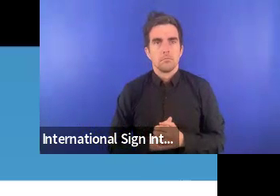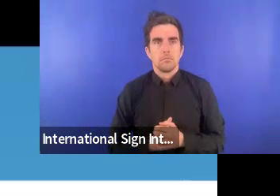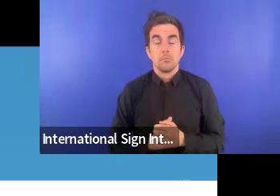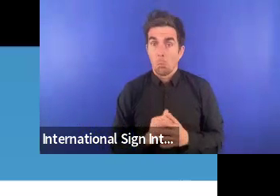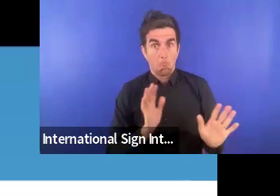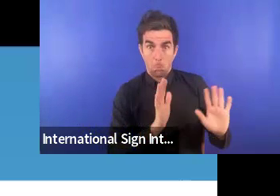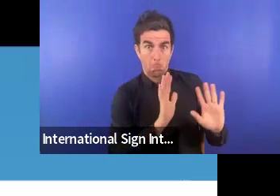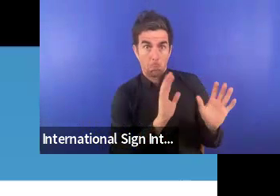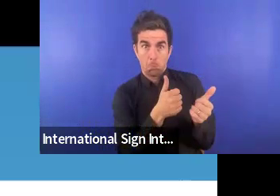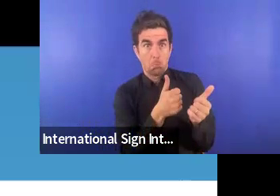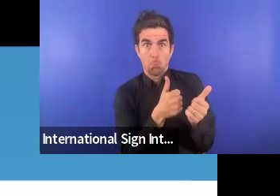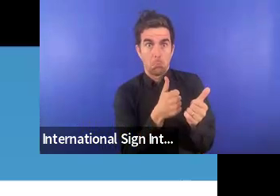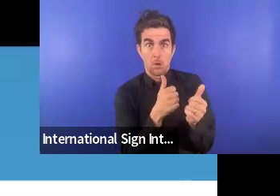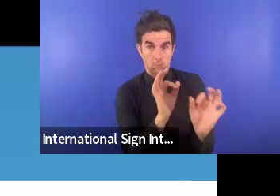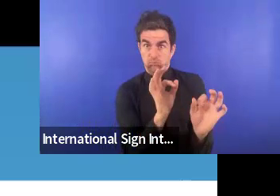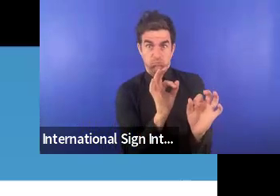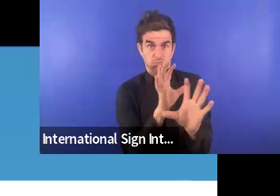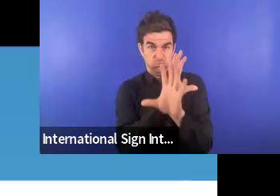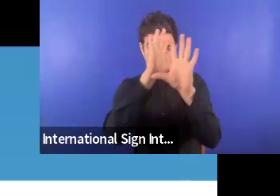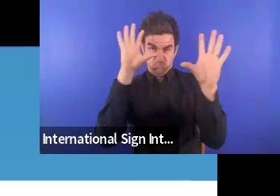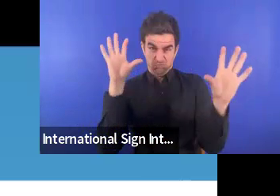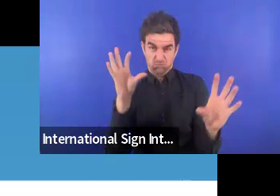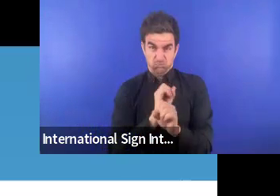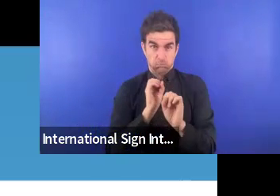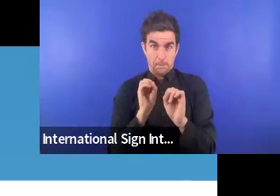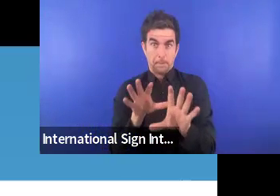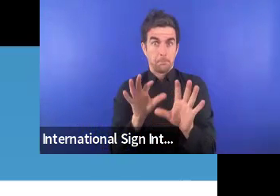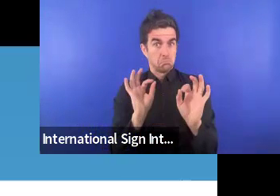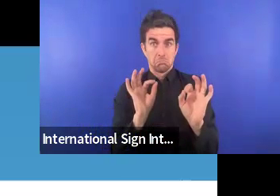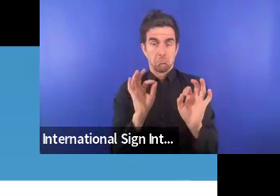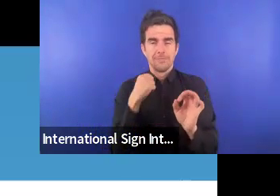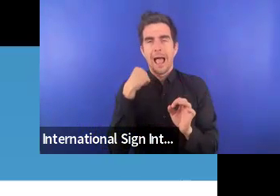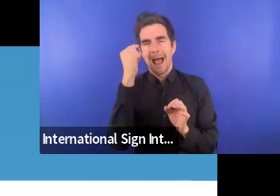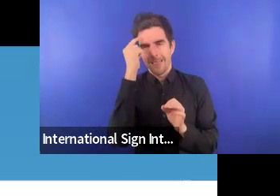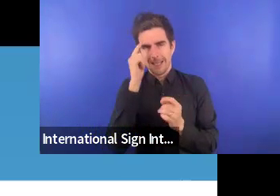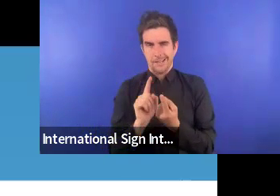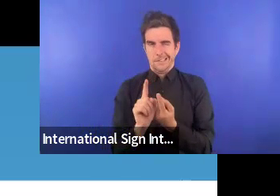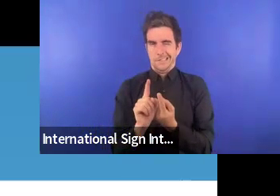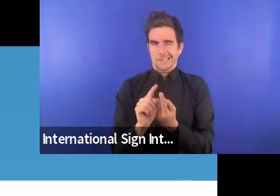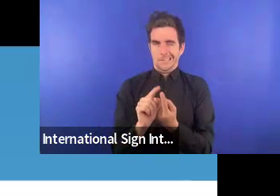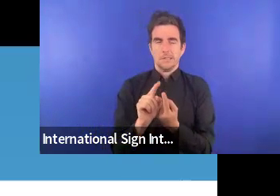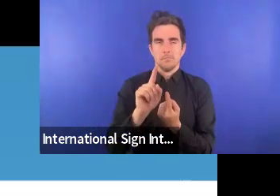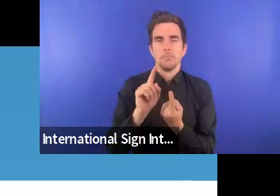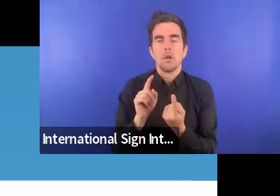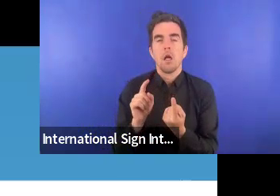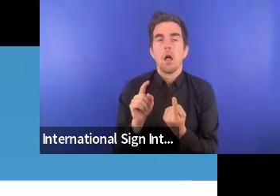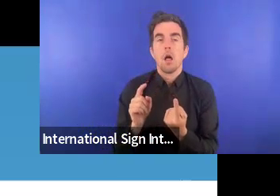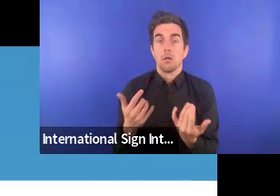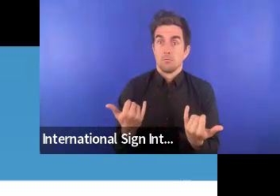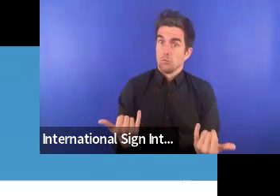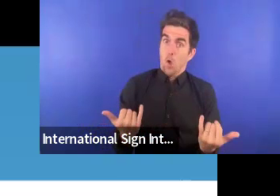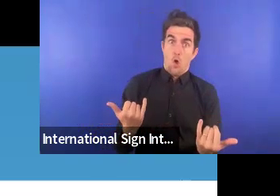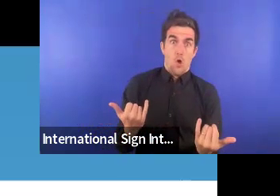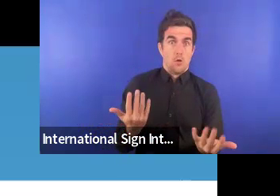the only thing that we can add at this stage is that after the virtual launch, we will have a follow-up